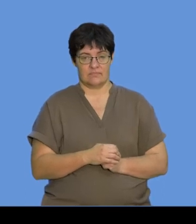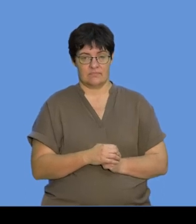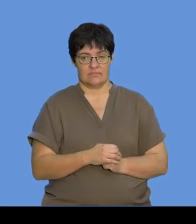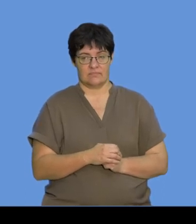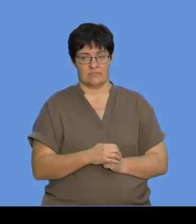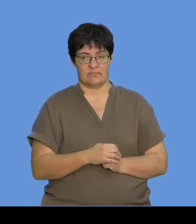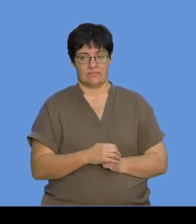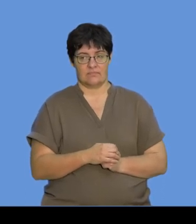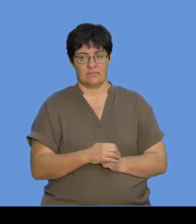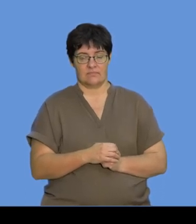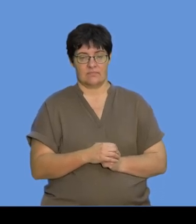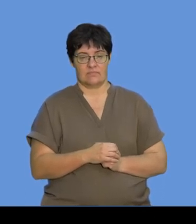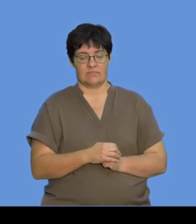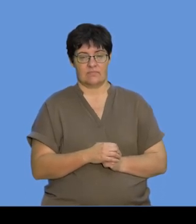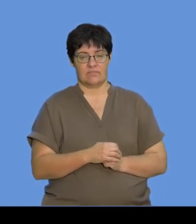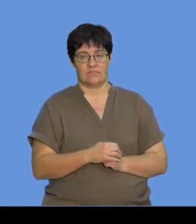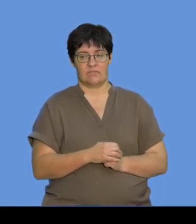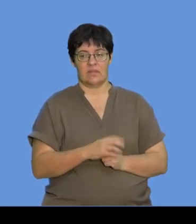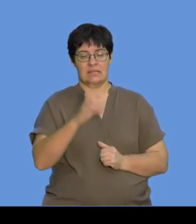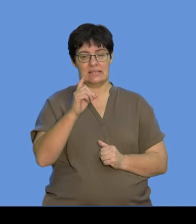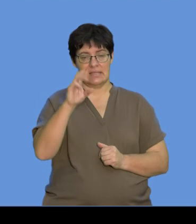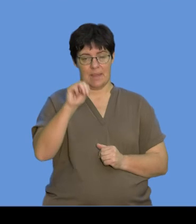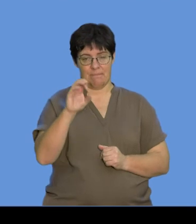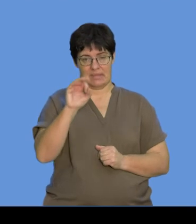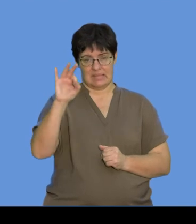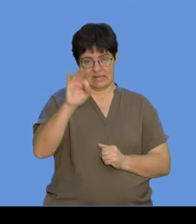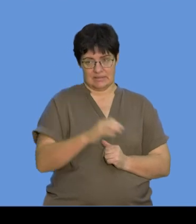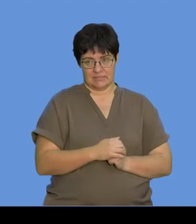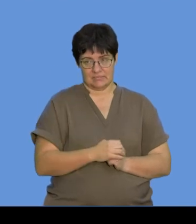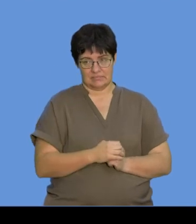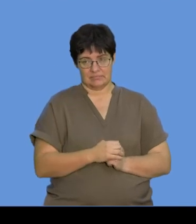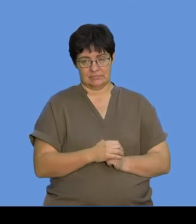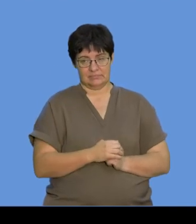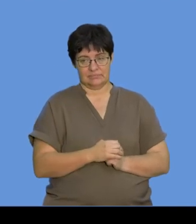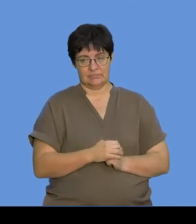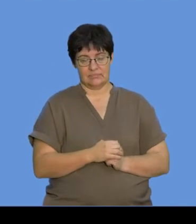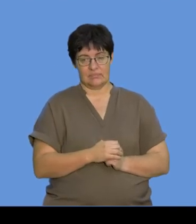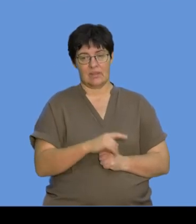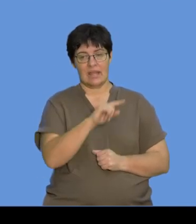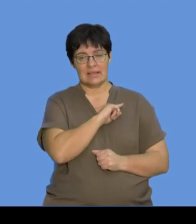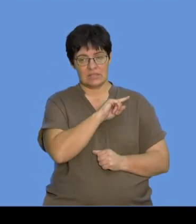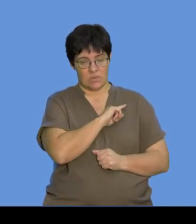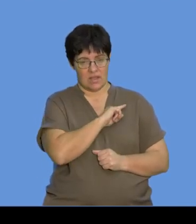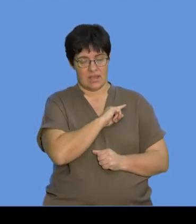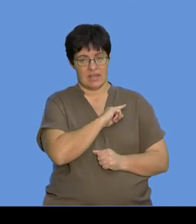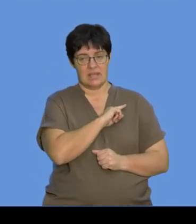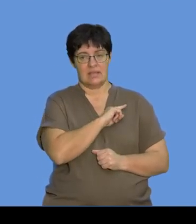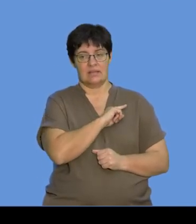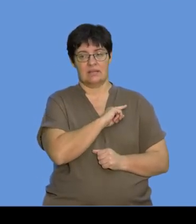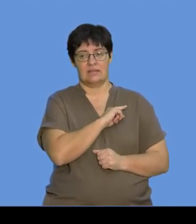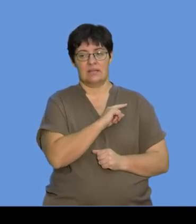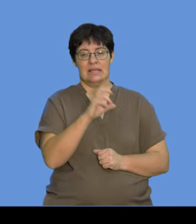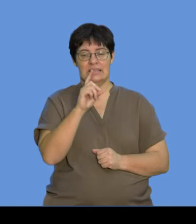in cubic decimeters, right? So this will be in cubic decimeters. That's why the cubic decimeters for the